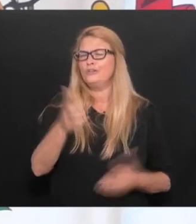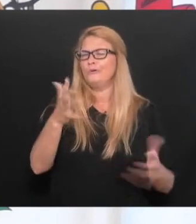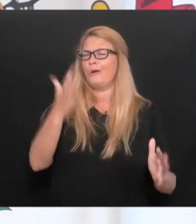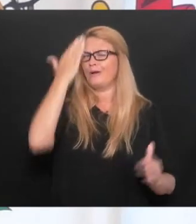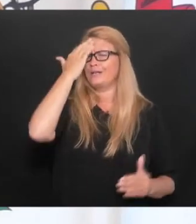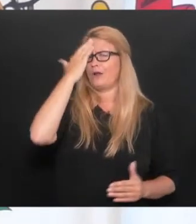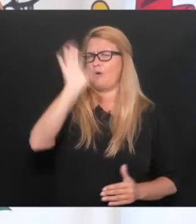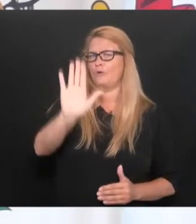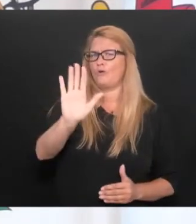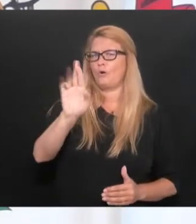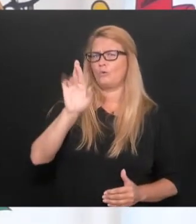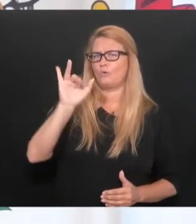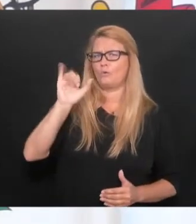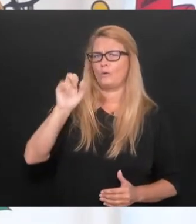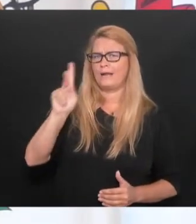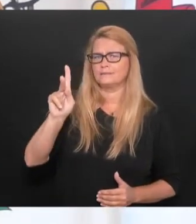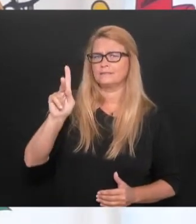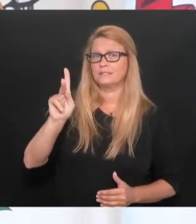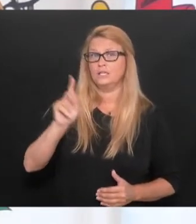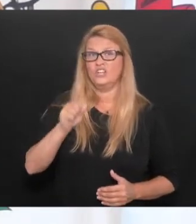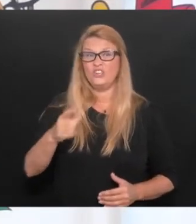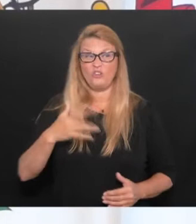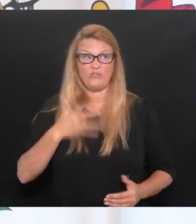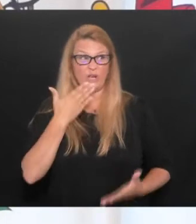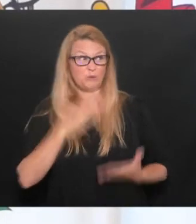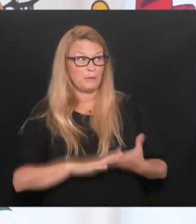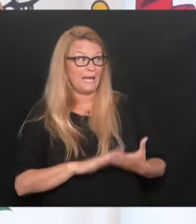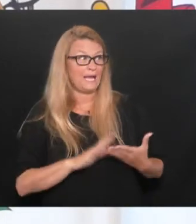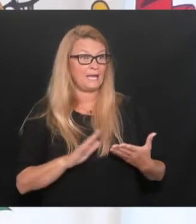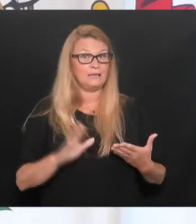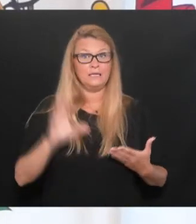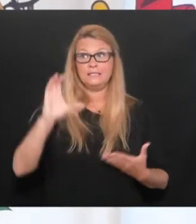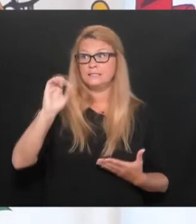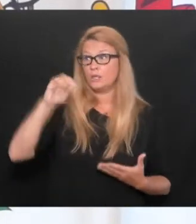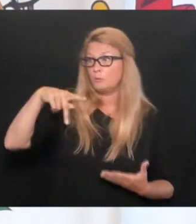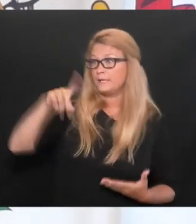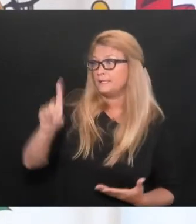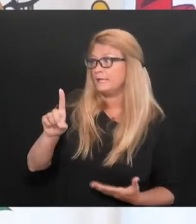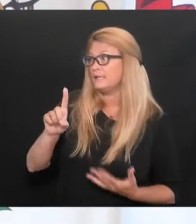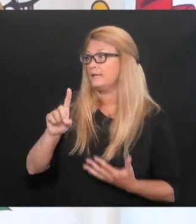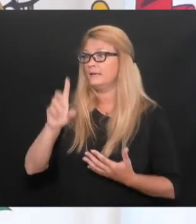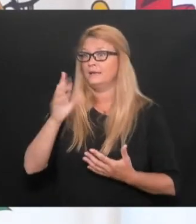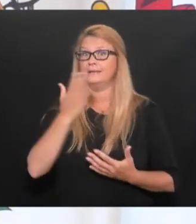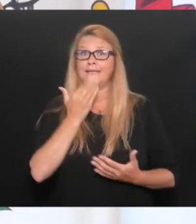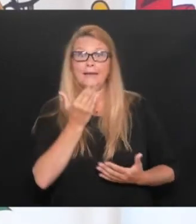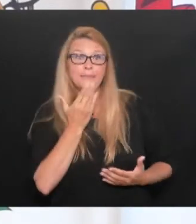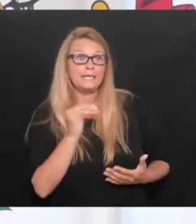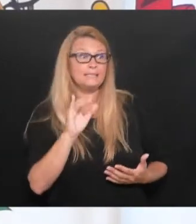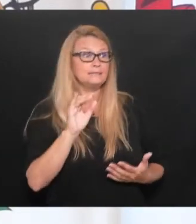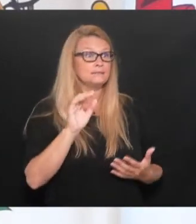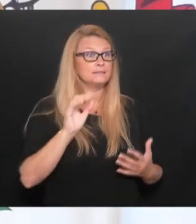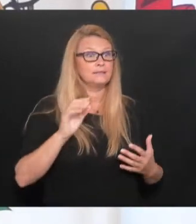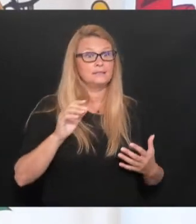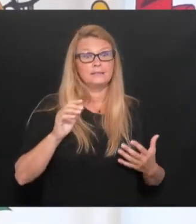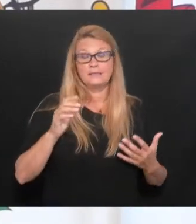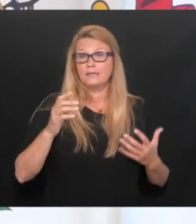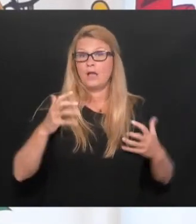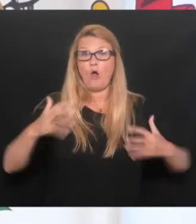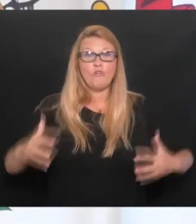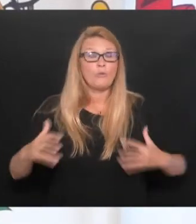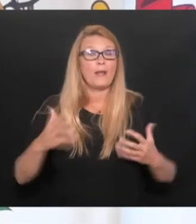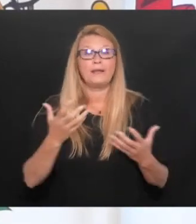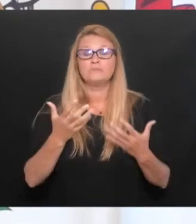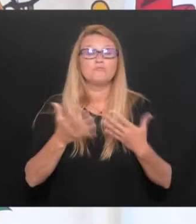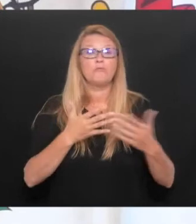factors are. If you're feeling a little bit bad, you've got COPD, you've got diabetes, you're overweight, whatever. But